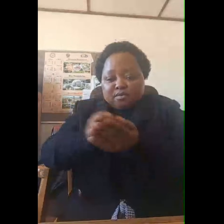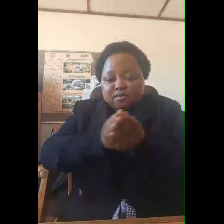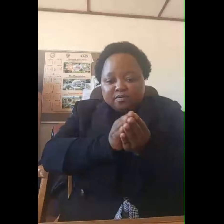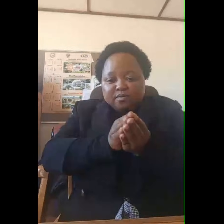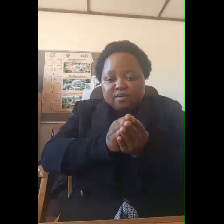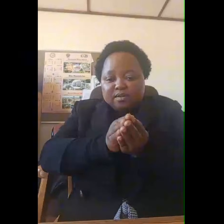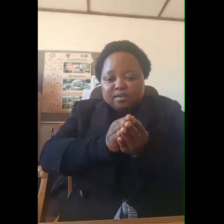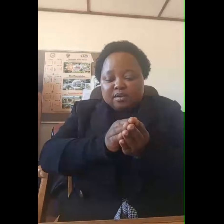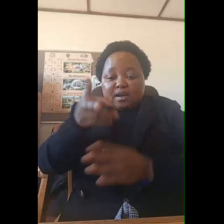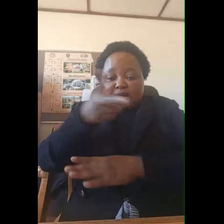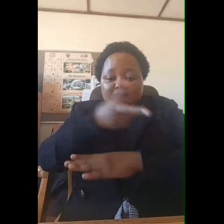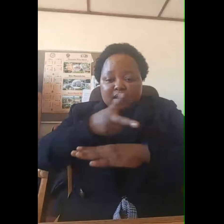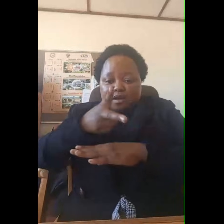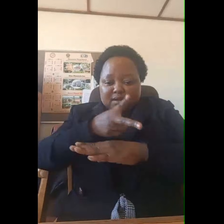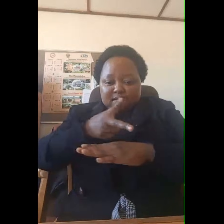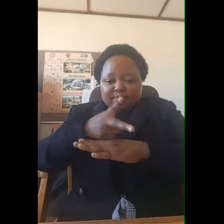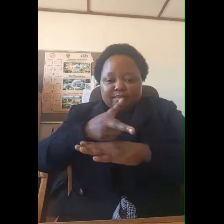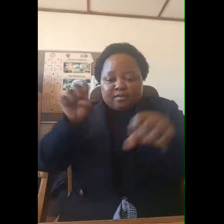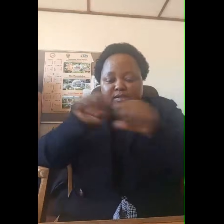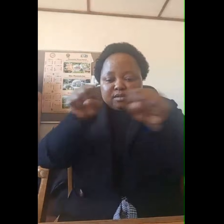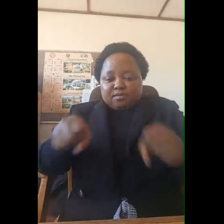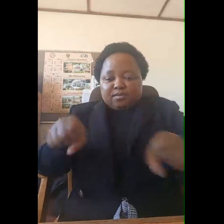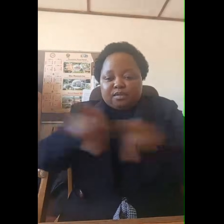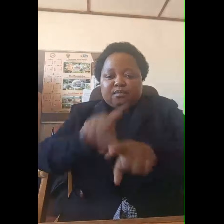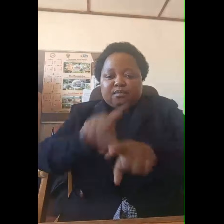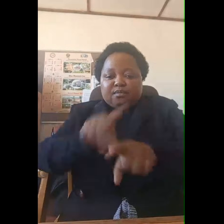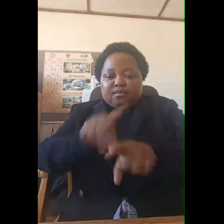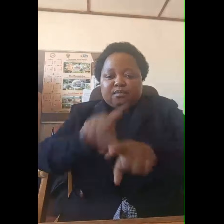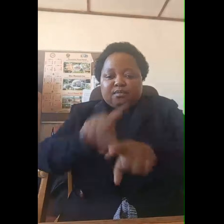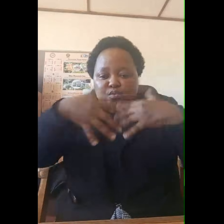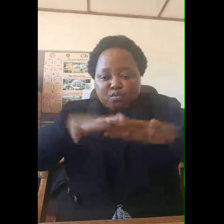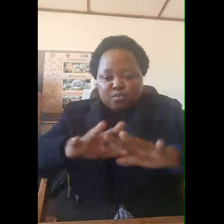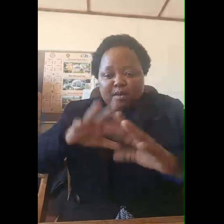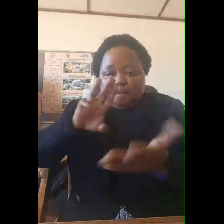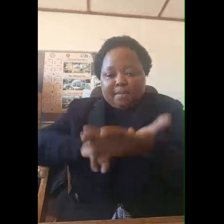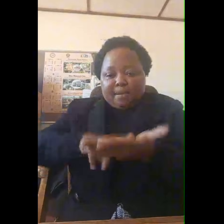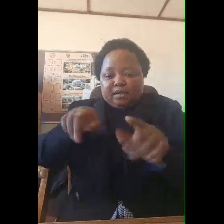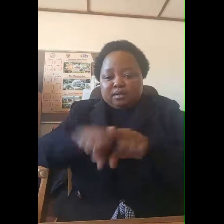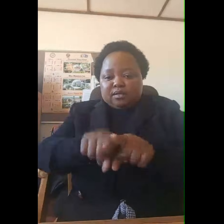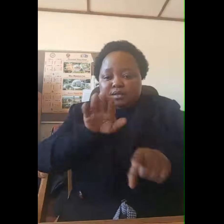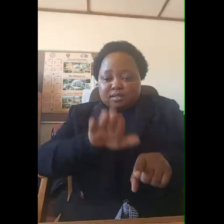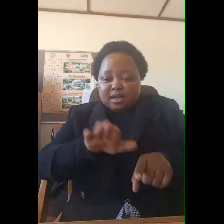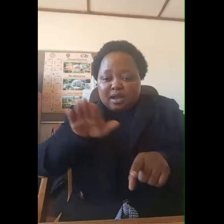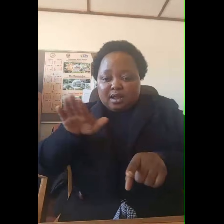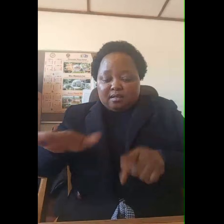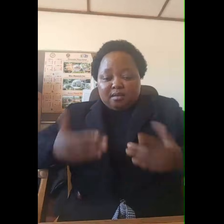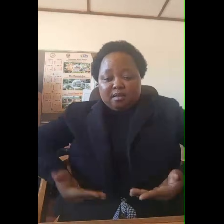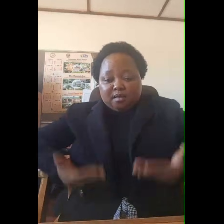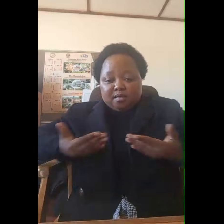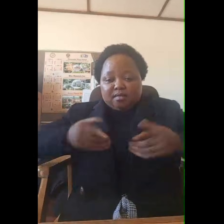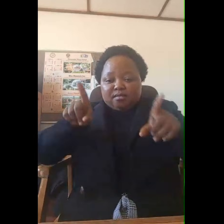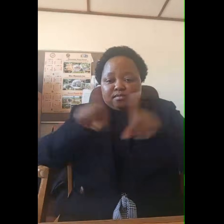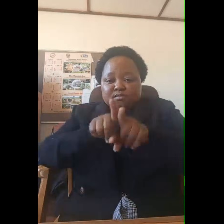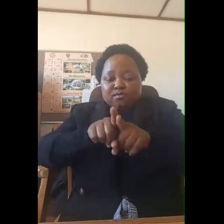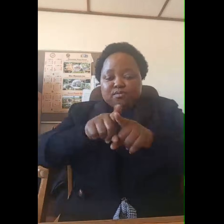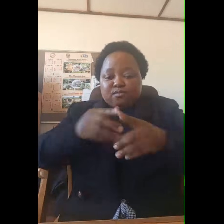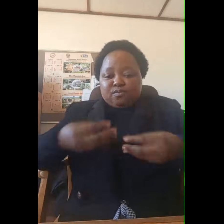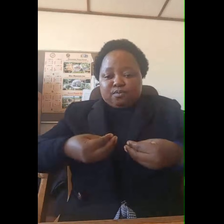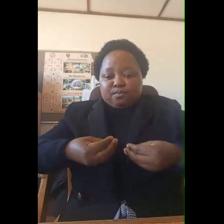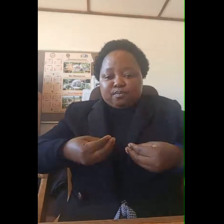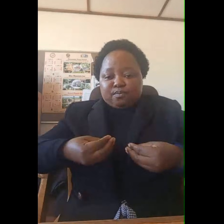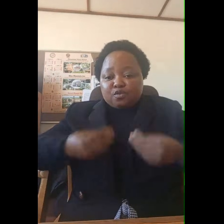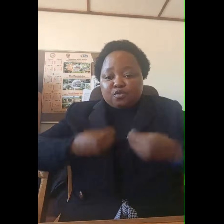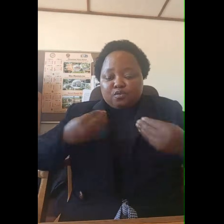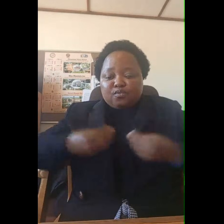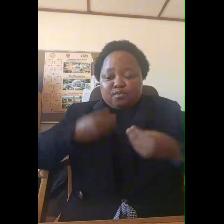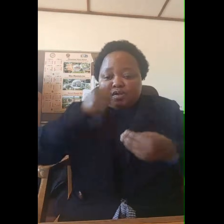on disability inclusion, maternal and child health, and extensively on adolescent sexual and reproductive health